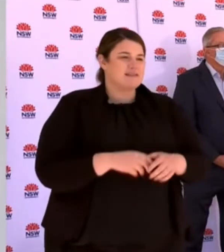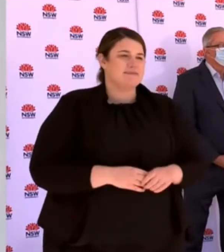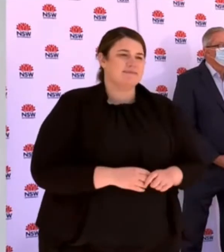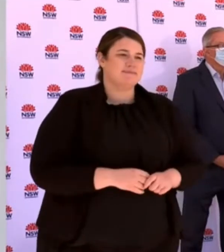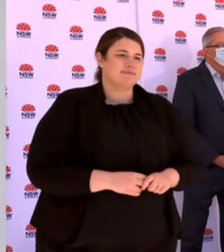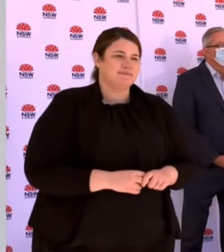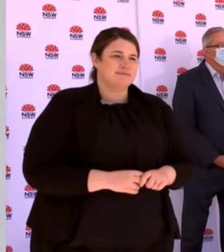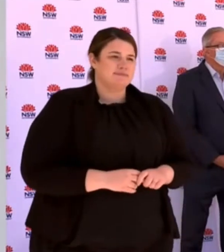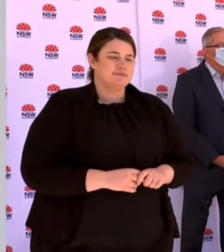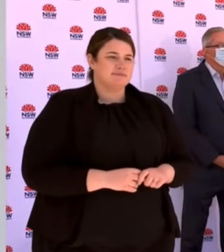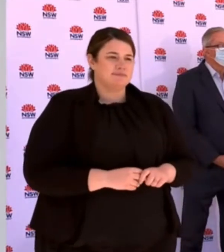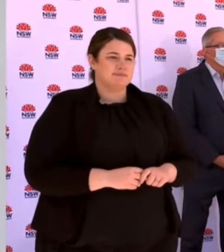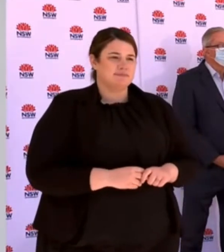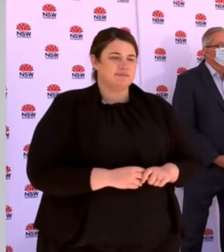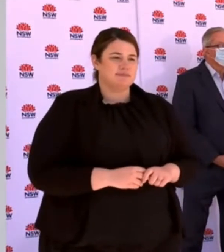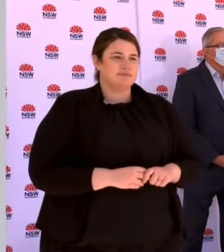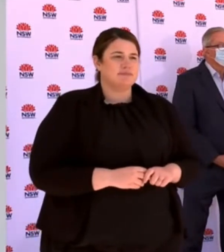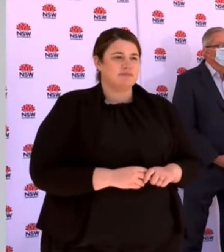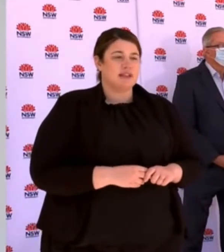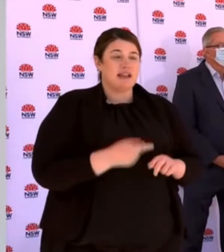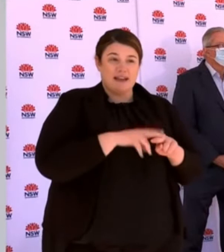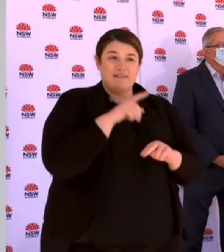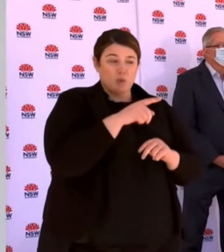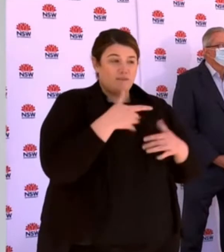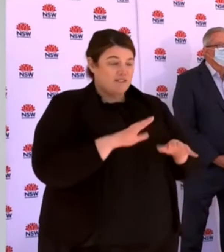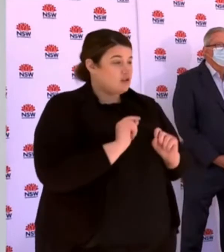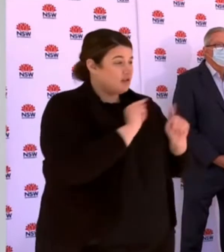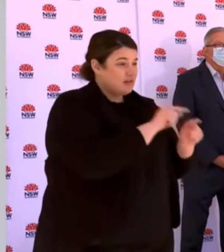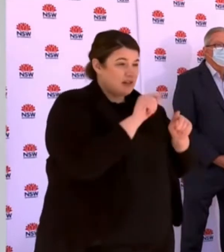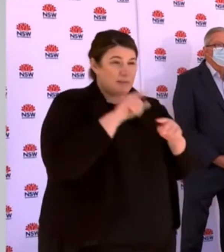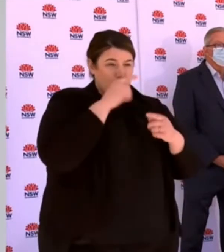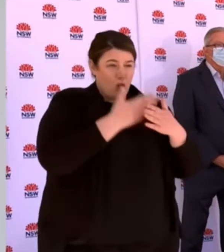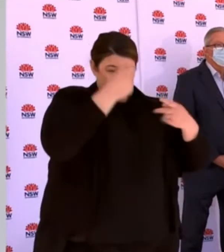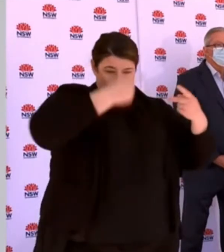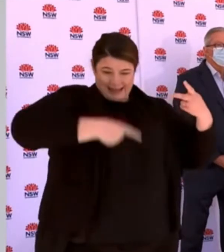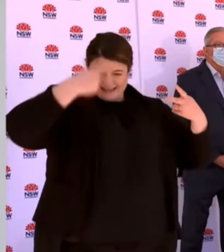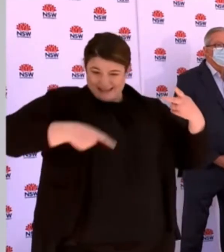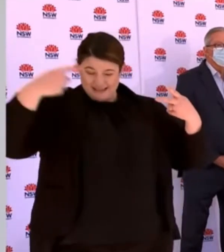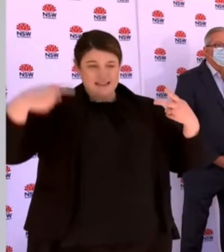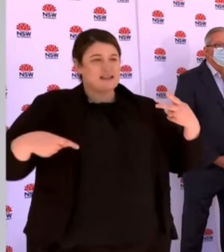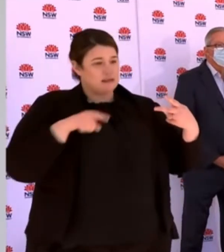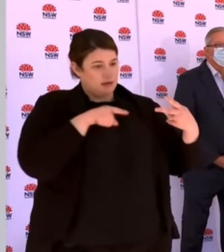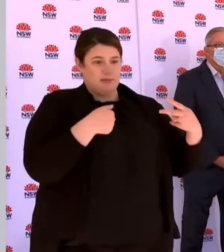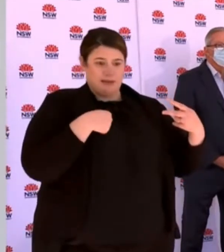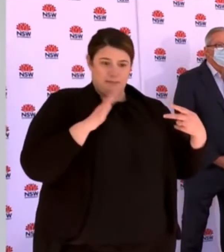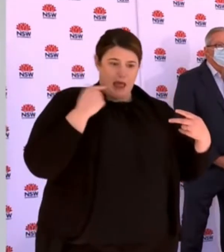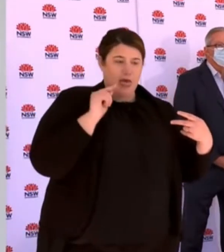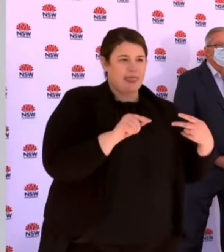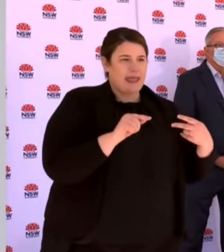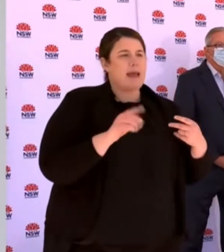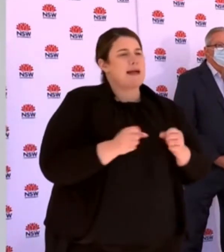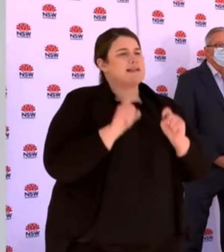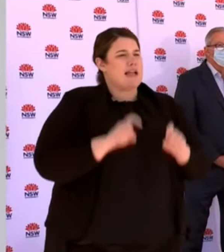symptoms who have not been to close or casual contact venues need to really maintain as much as possible